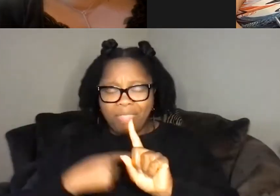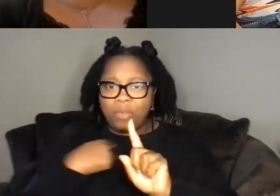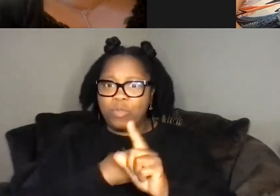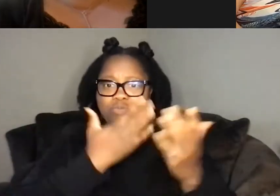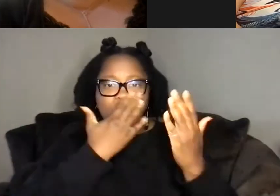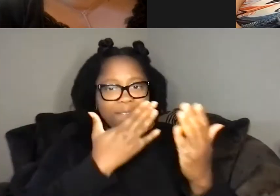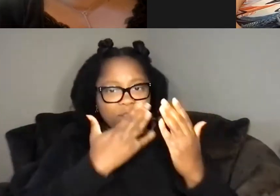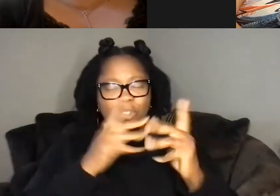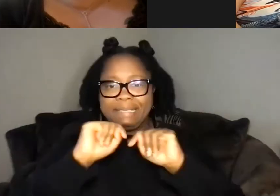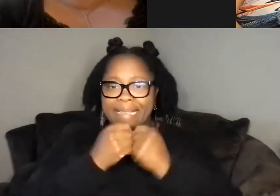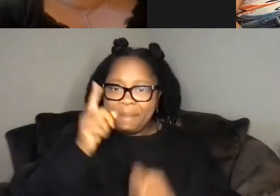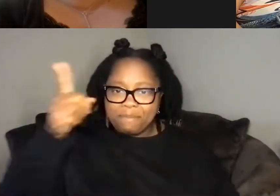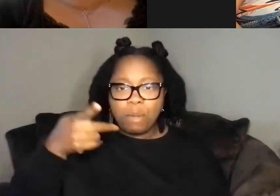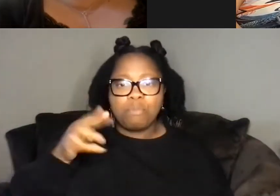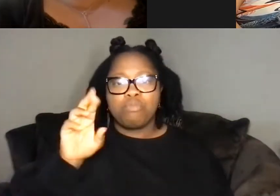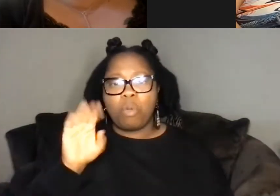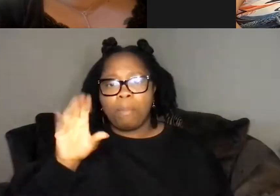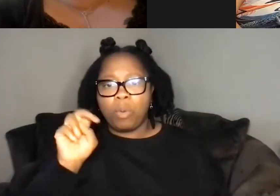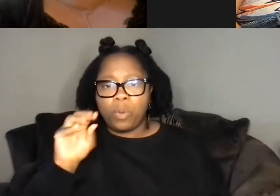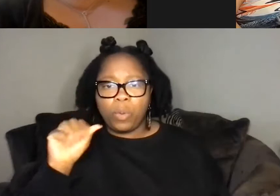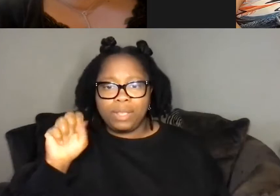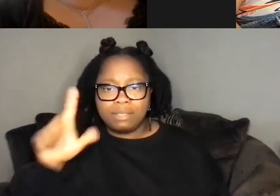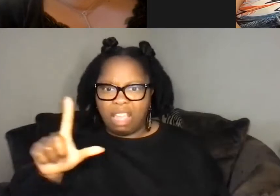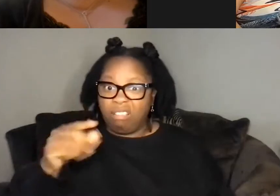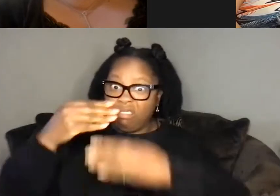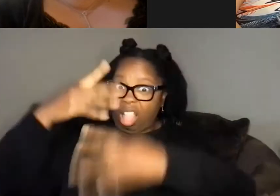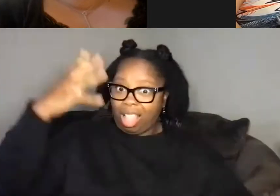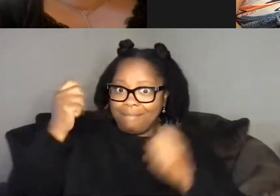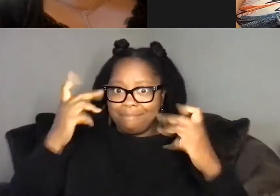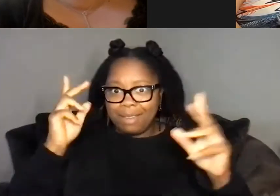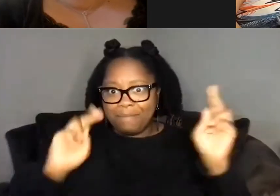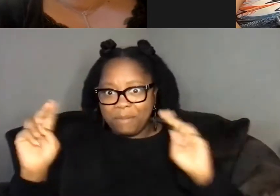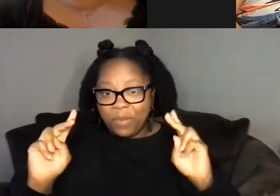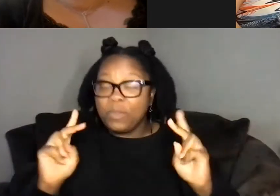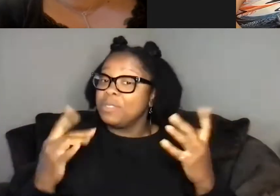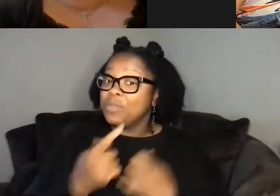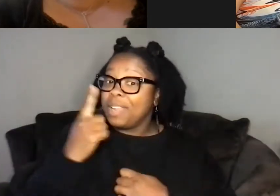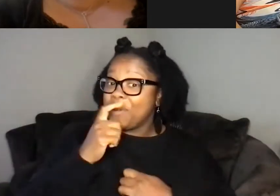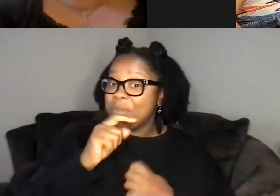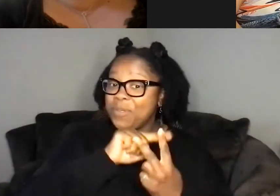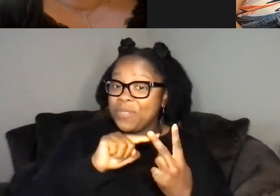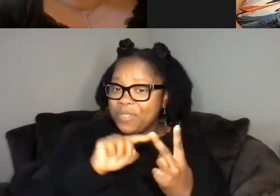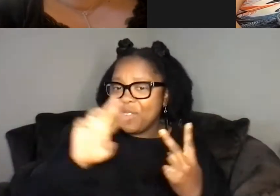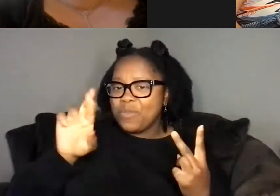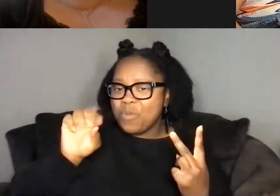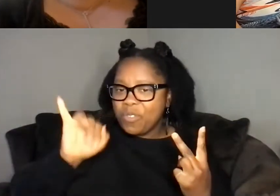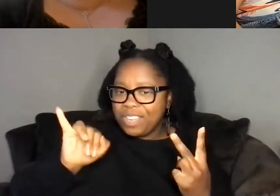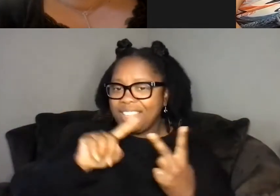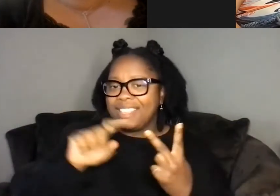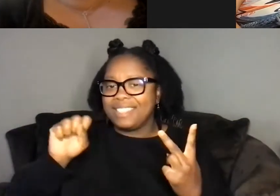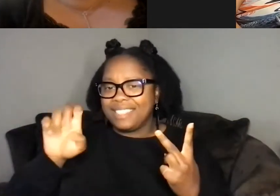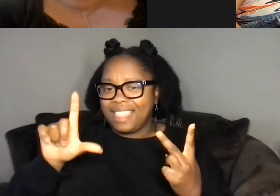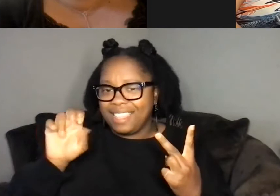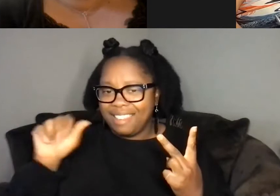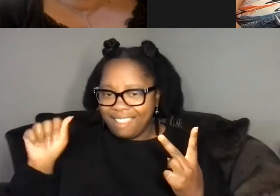team at Pro Bono ASL, which includes a lot of folks, and the folks it includes today are Rory and Selena.